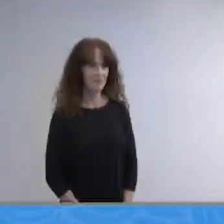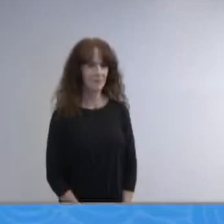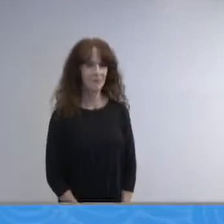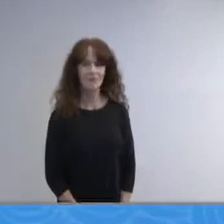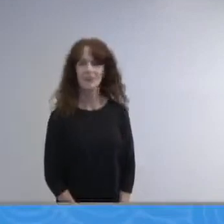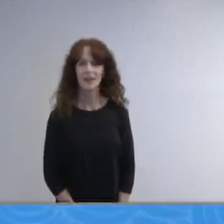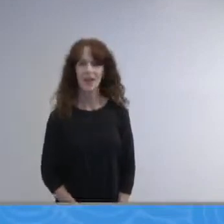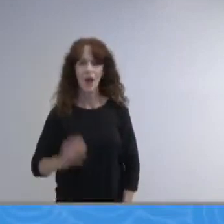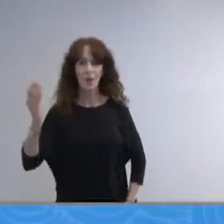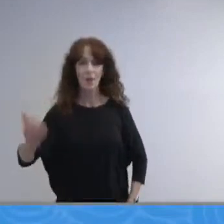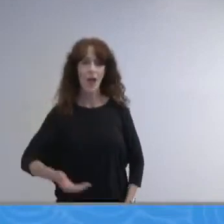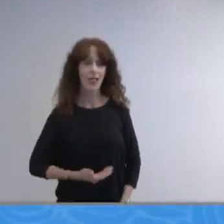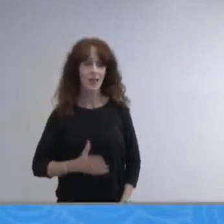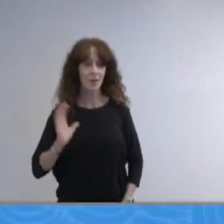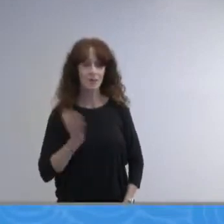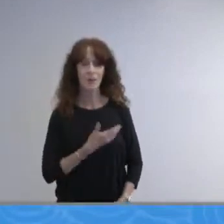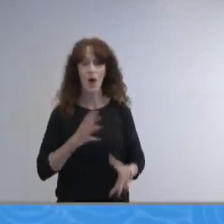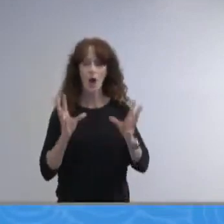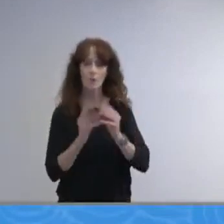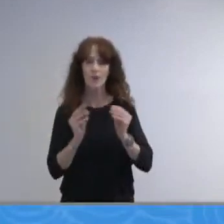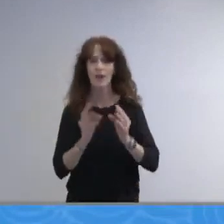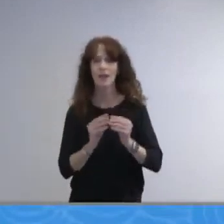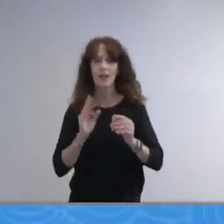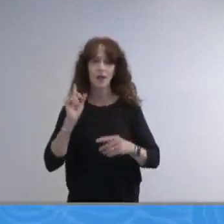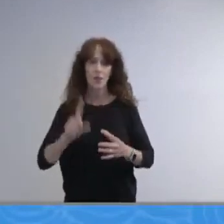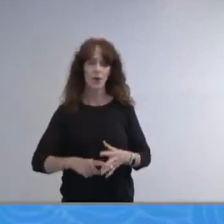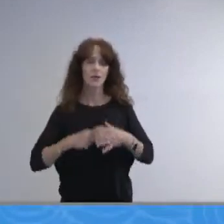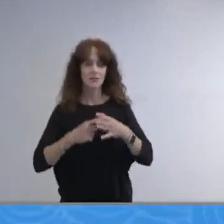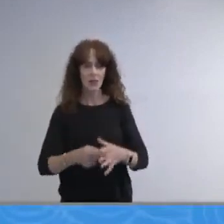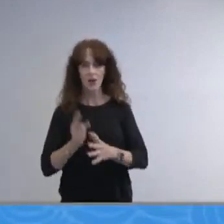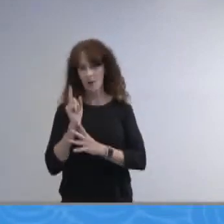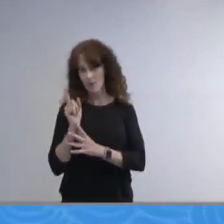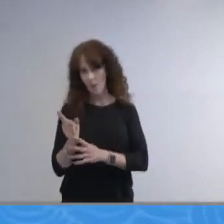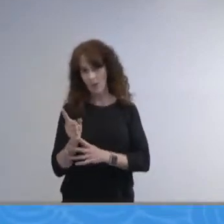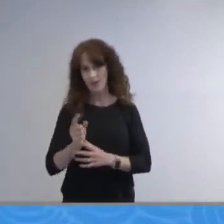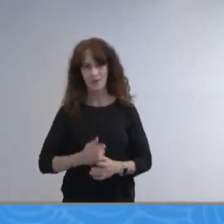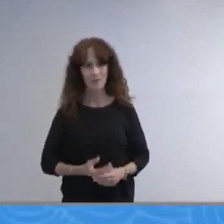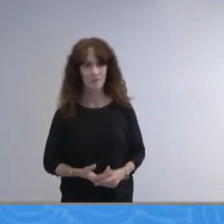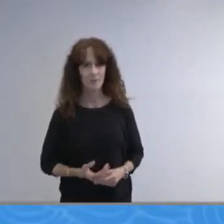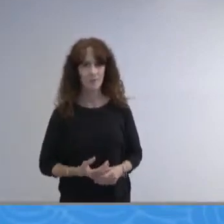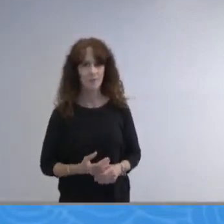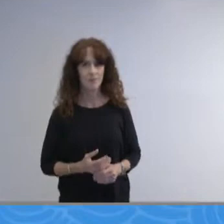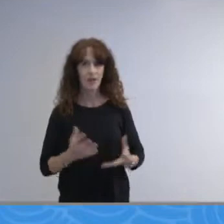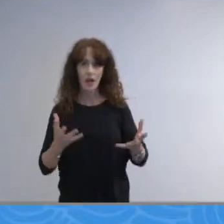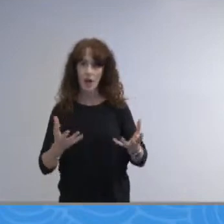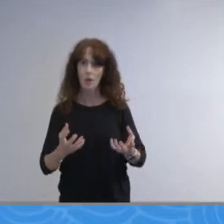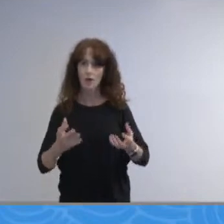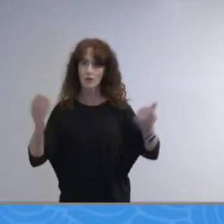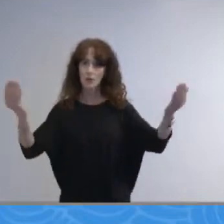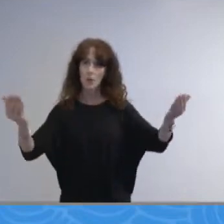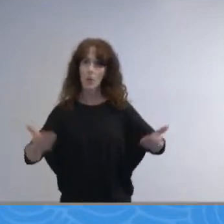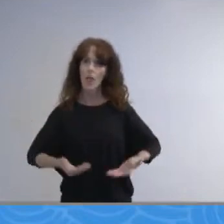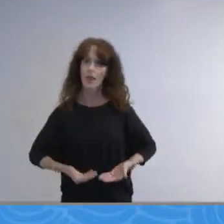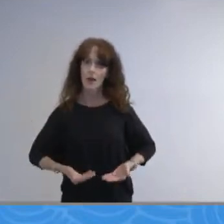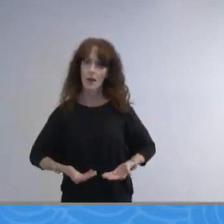Welcome to our meeting. We are going to start in a moment. I would like to